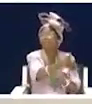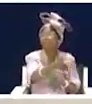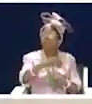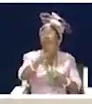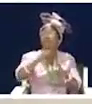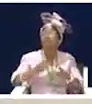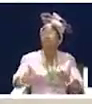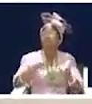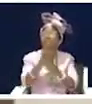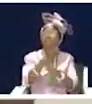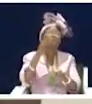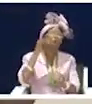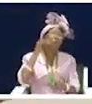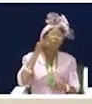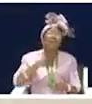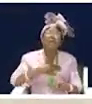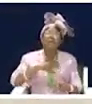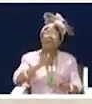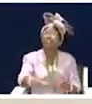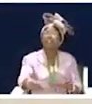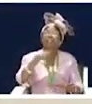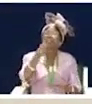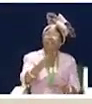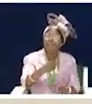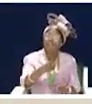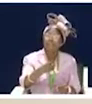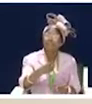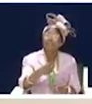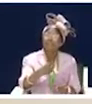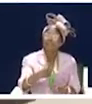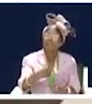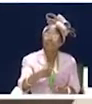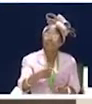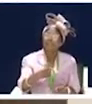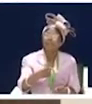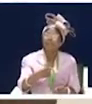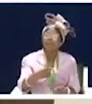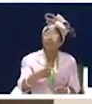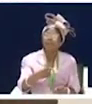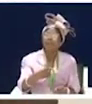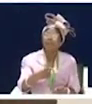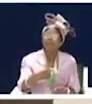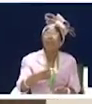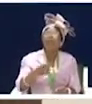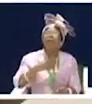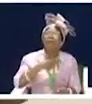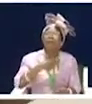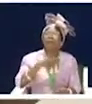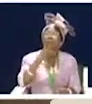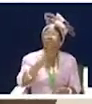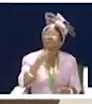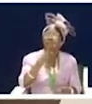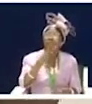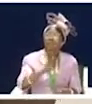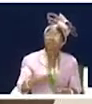tan lomo mi ba ni lomo mi ba dan lo ba